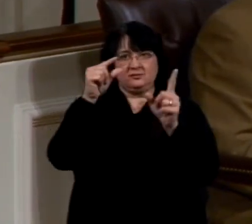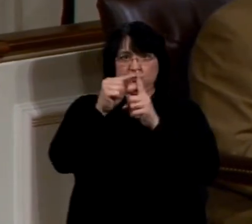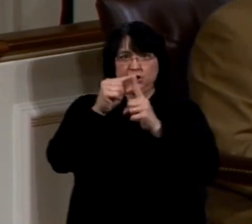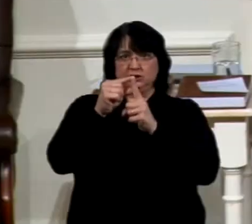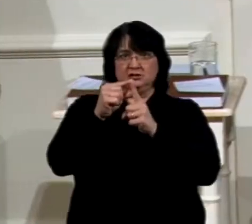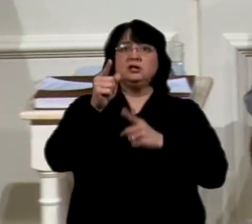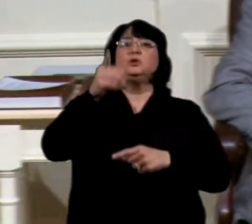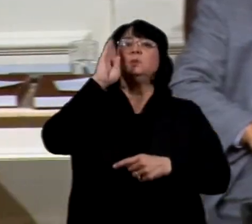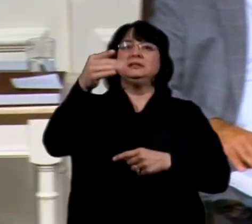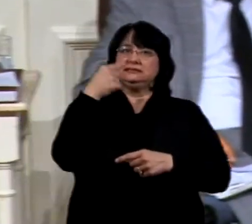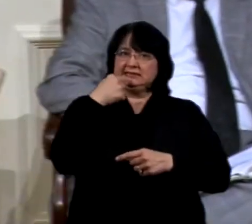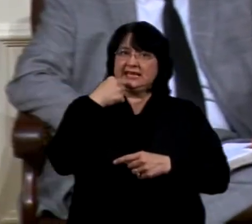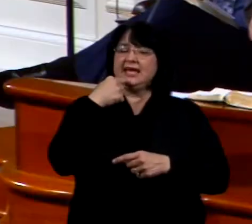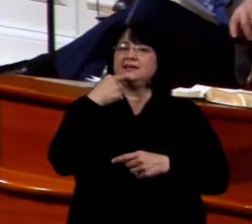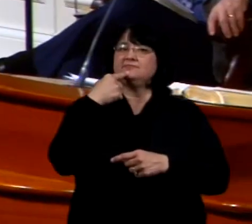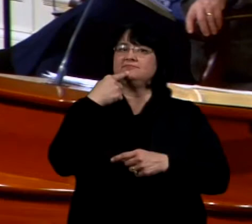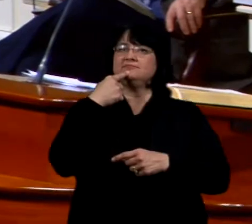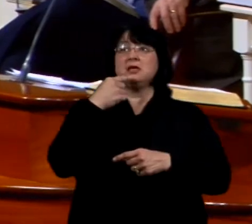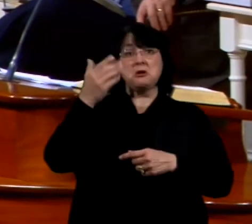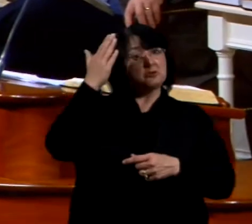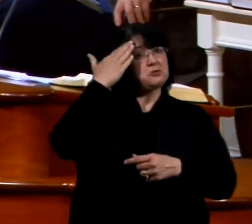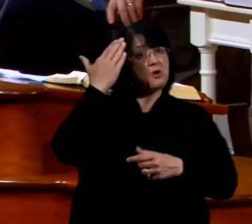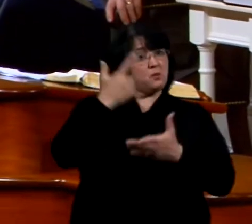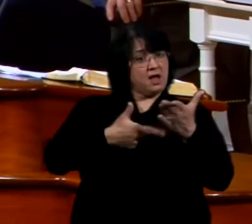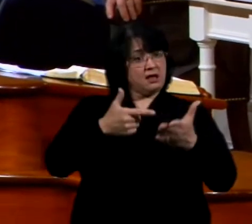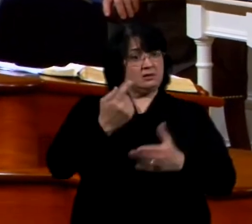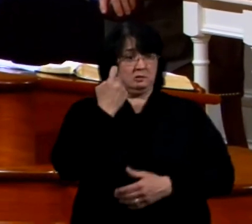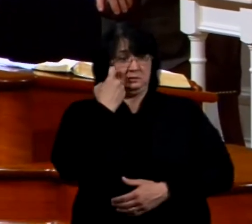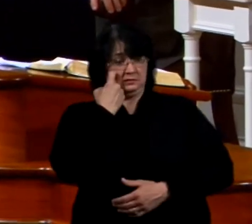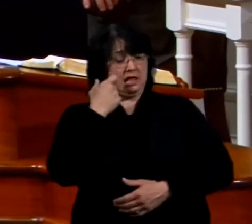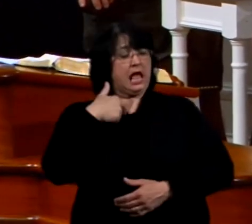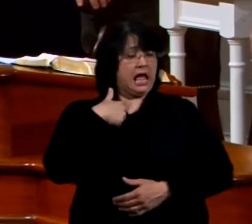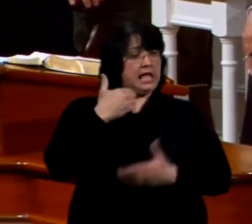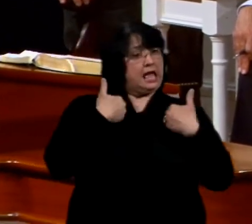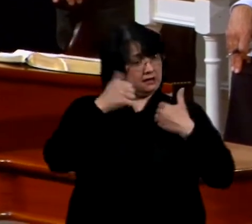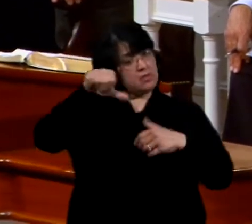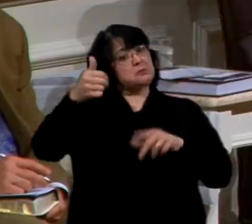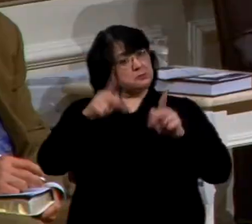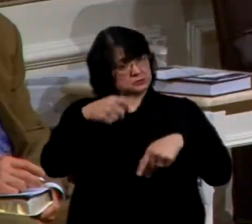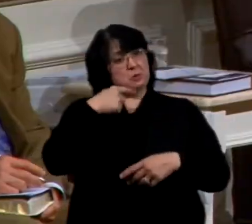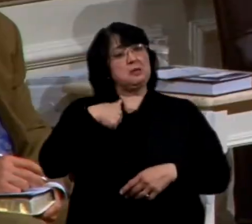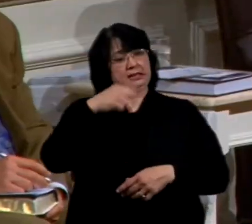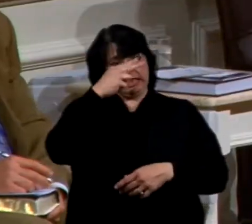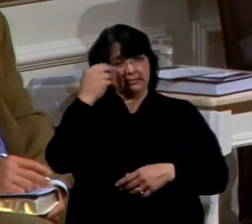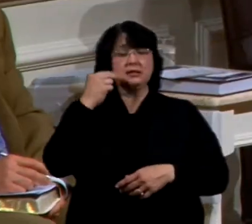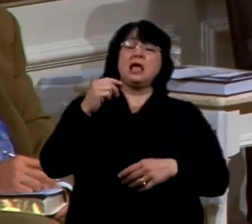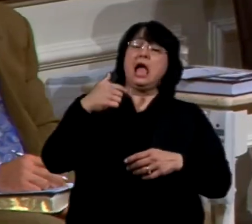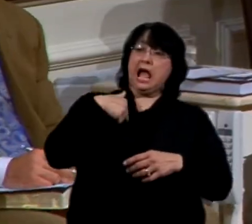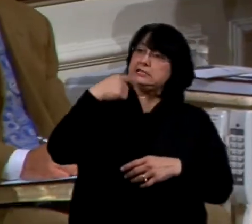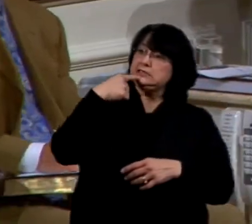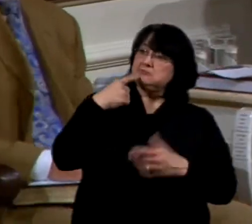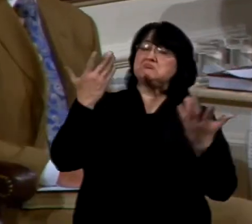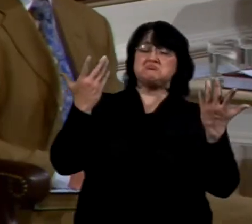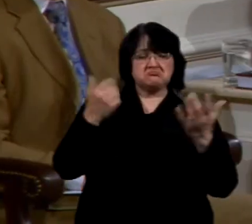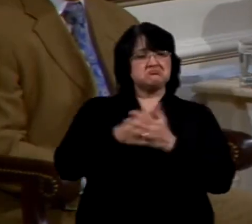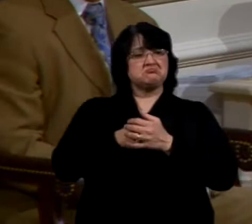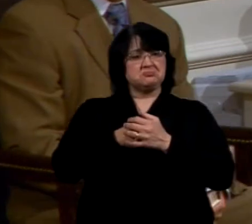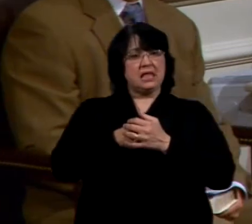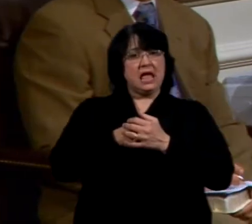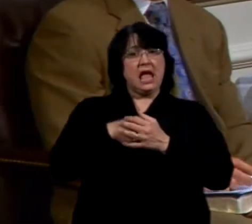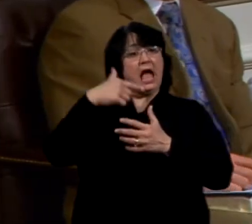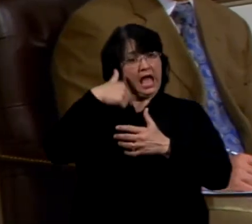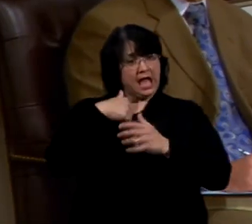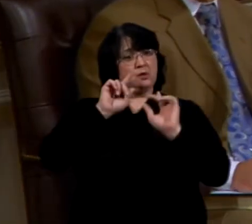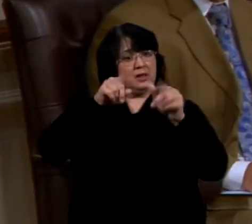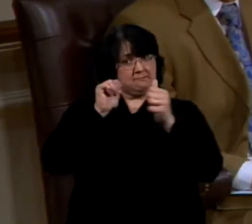going to say something. You're going to say, you know what? The other day I had someone tell me they were Catholic. And you know what I said? I said, you know what? I passed the